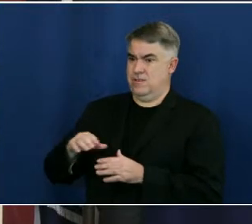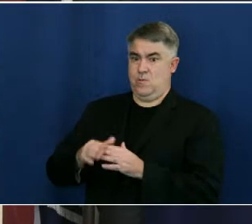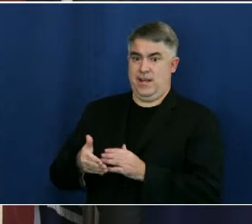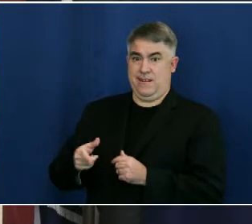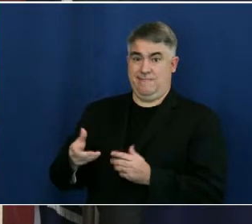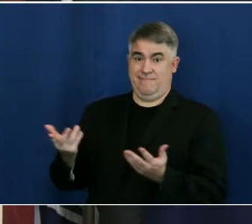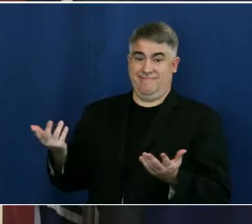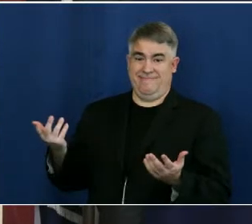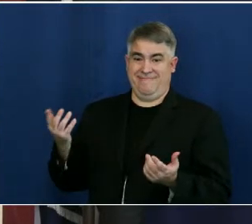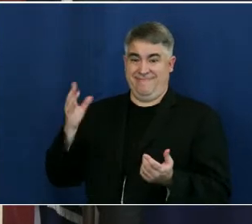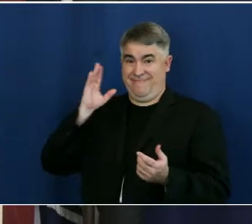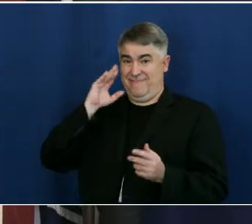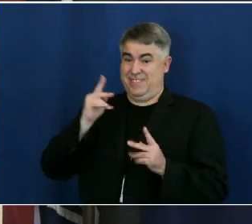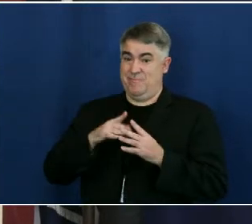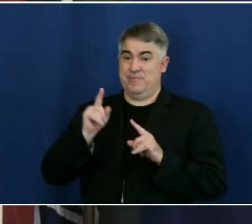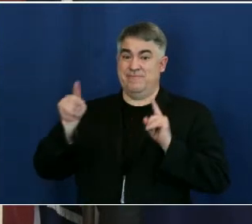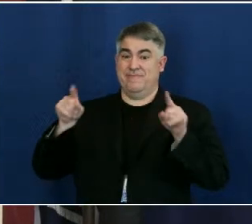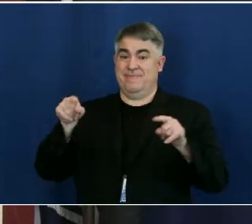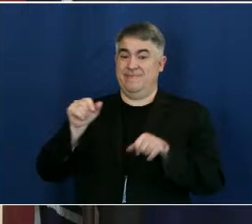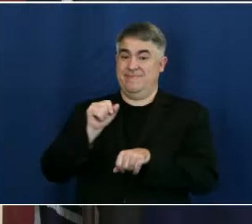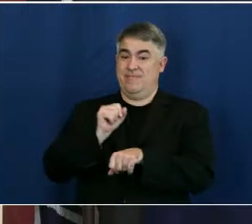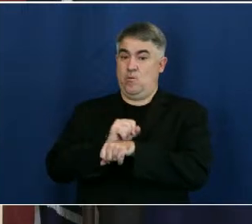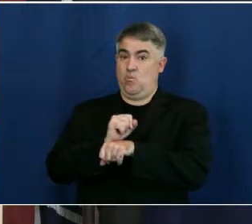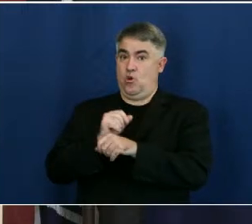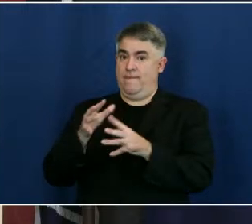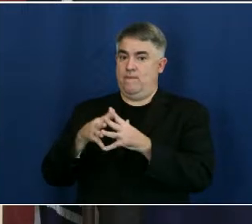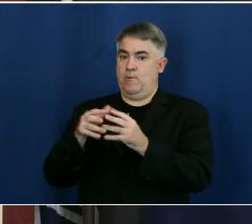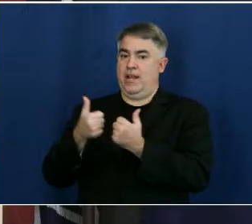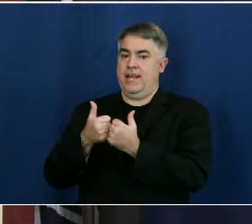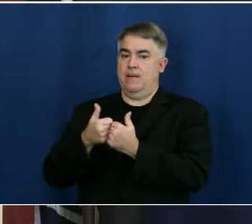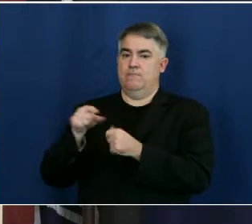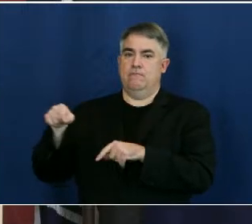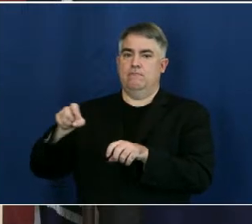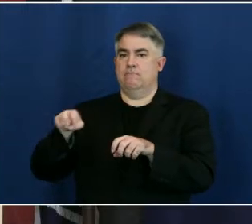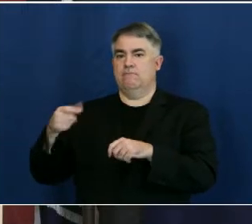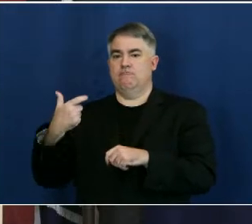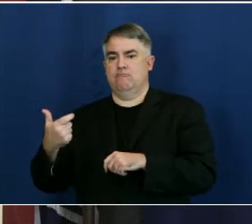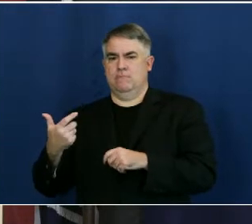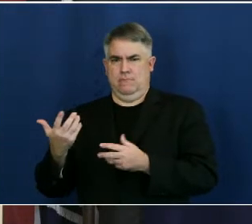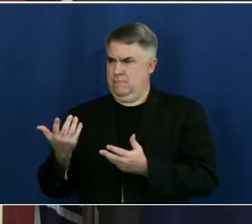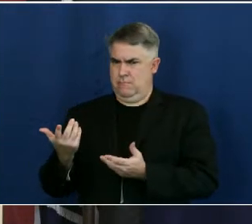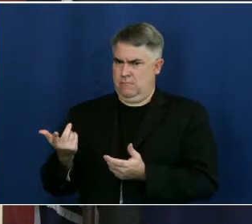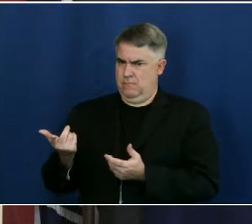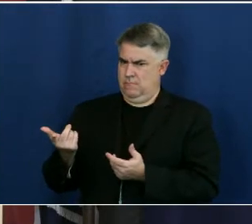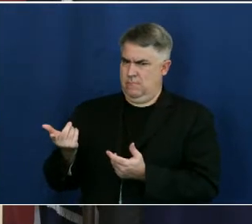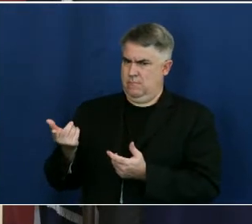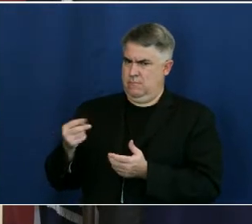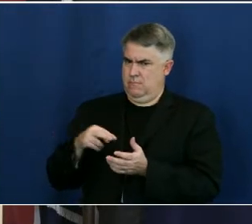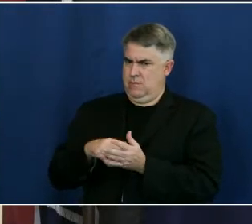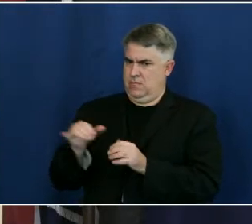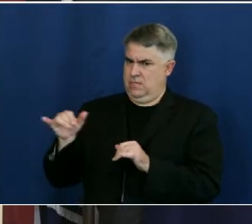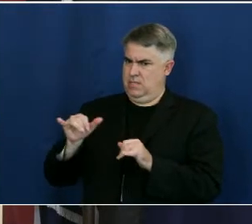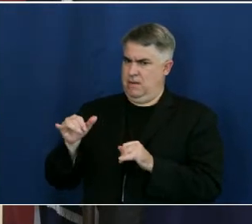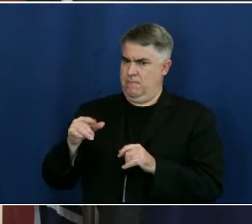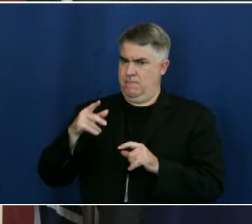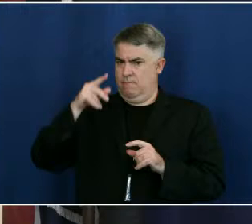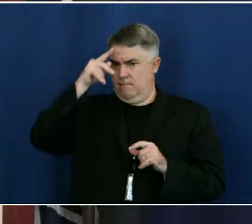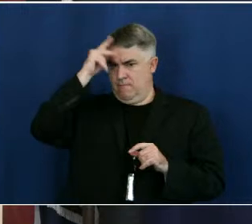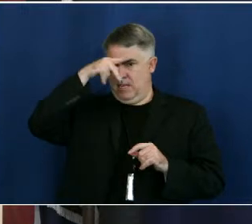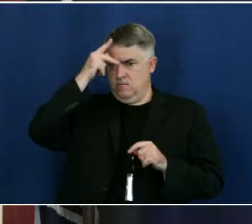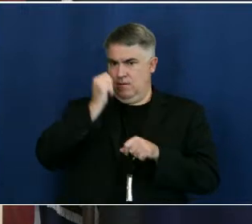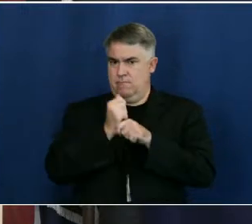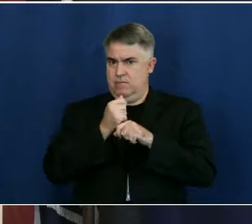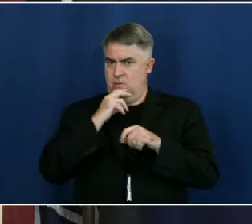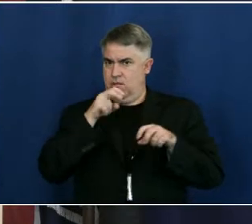stands at the Super Bowl. What is the county doing to make that a reality at Padre games? County's working incredibly hard to